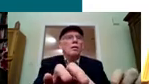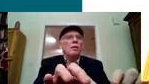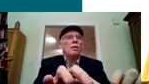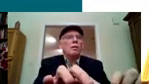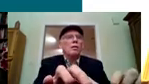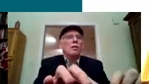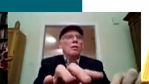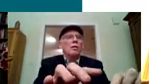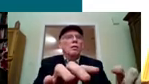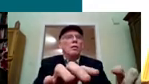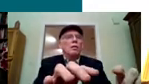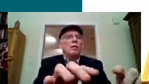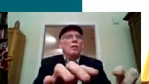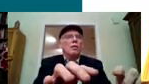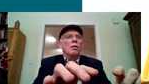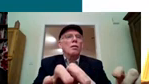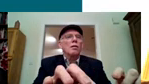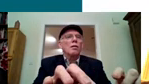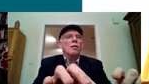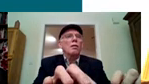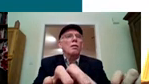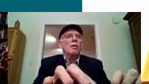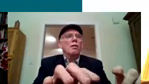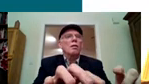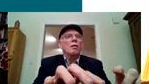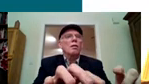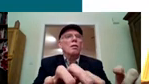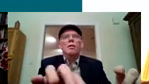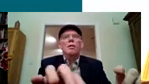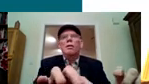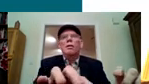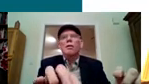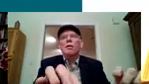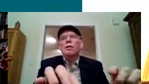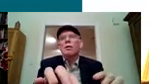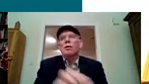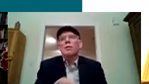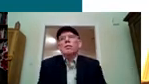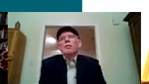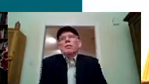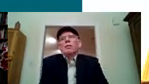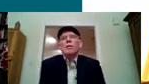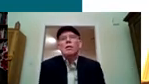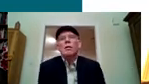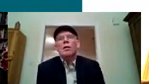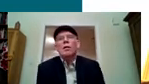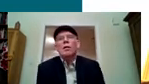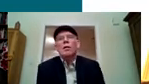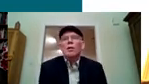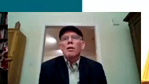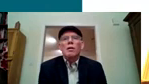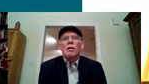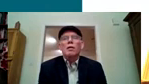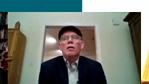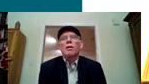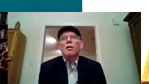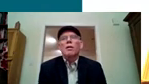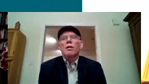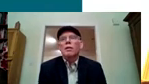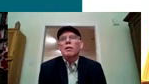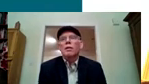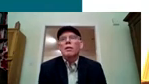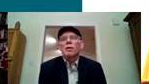going through the community outreach process, as well as further screening from staff and our